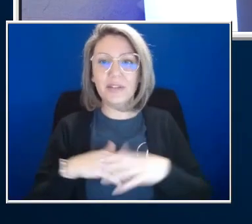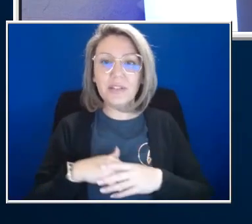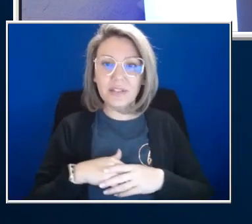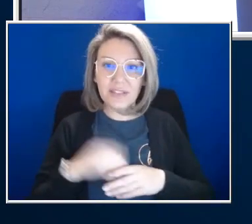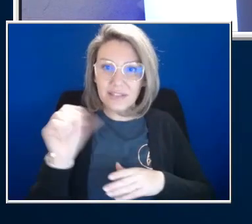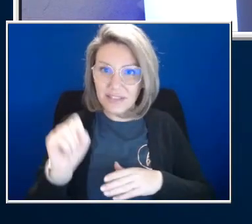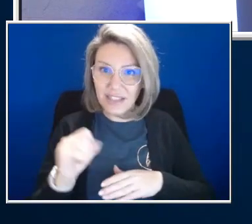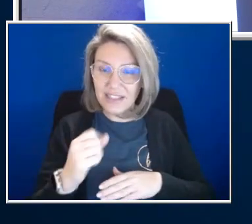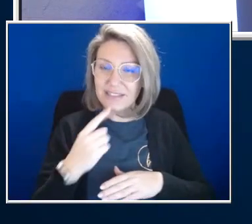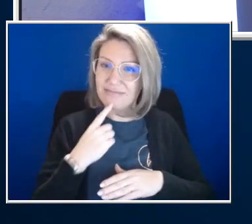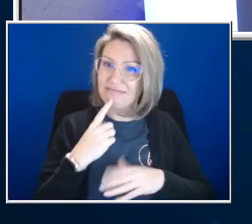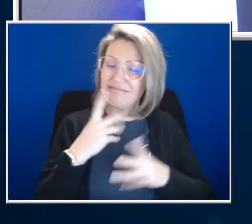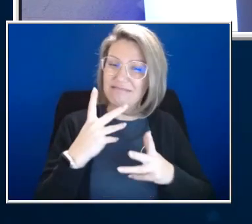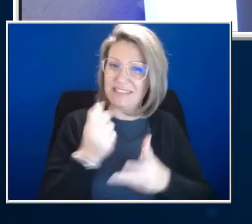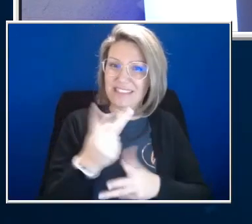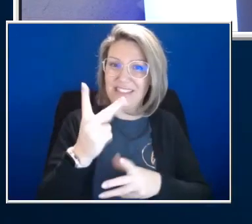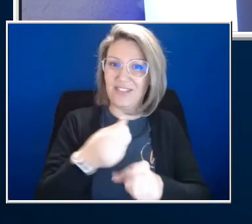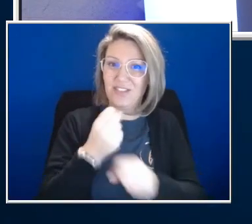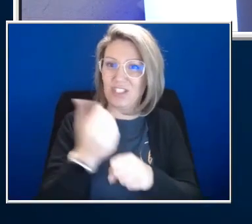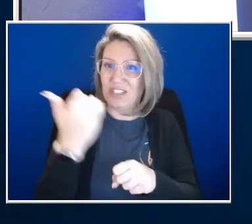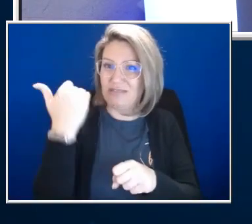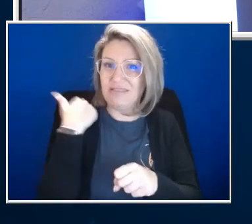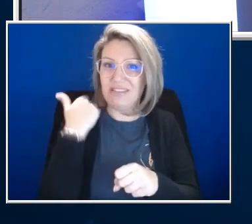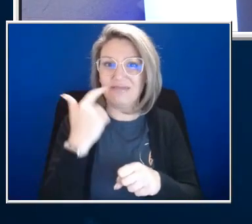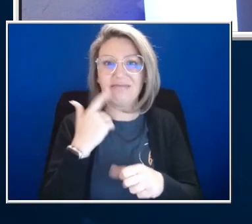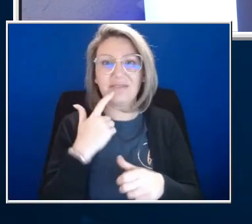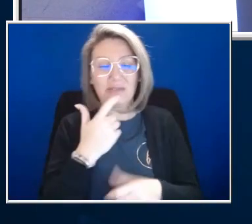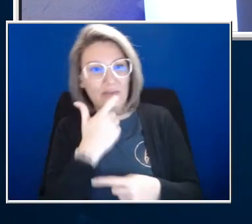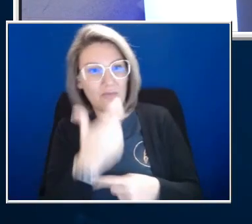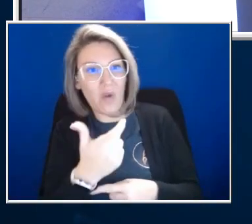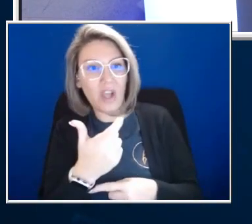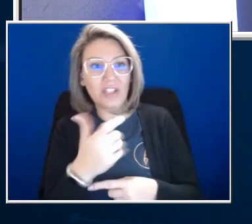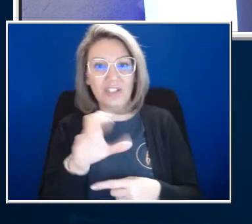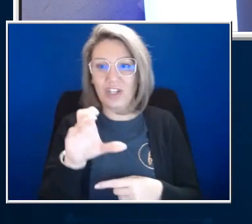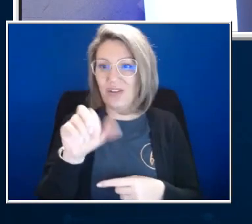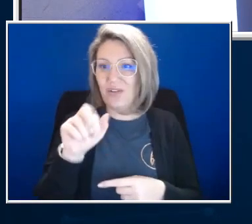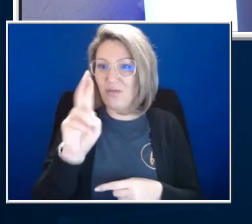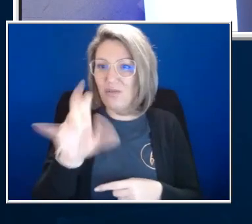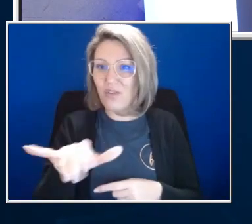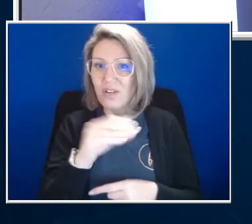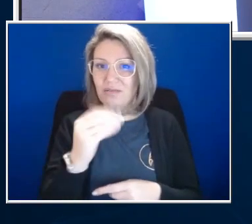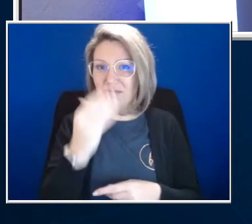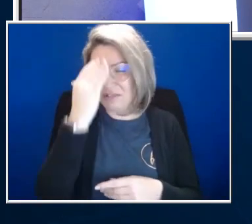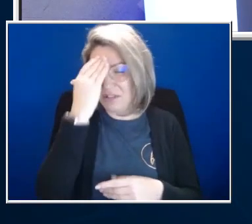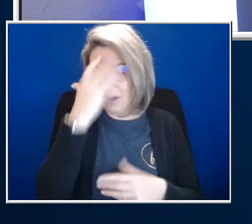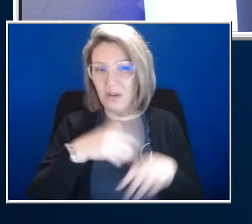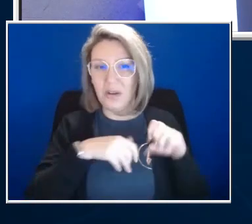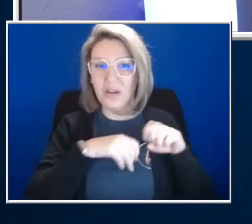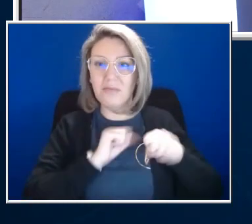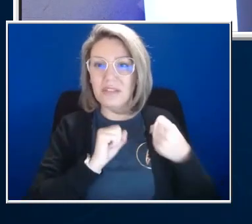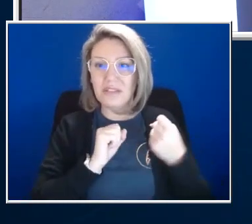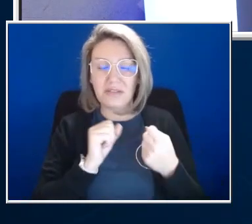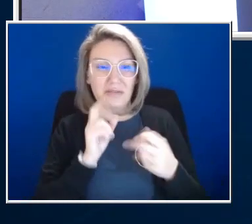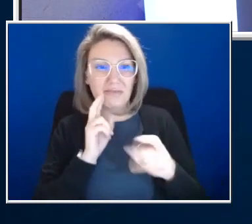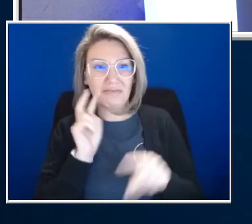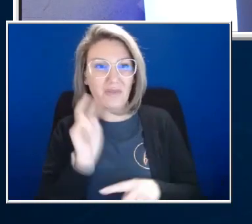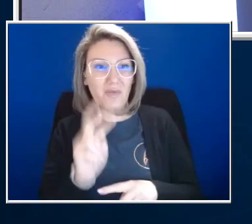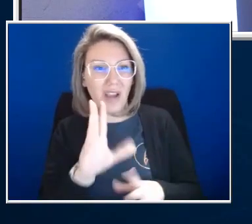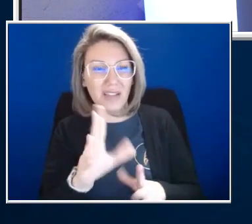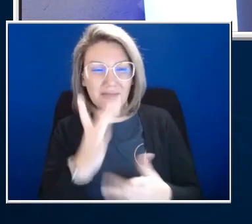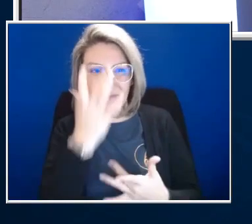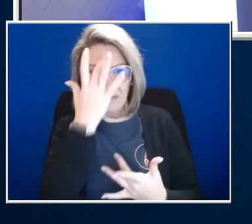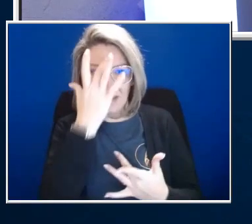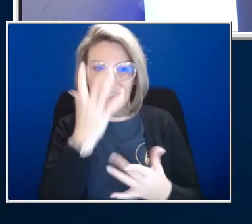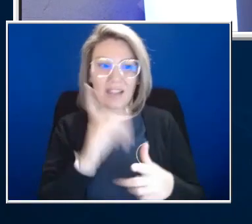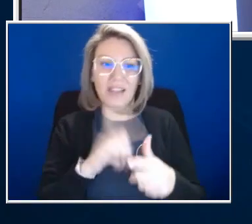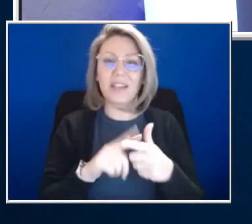to you several years back, it was watching Corey, and I know how devastating that was for you to watch him so sick. That's one feeling, and then the feeling